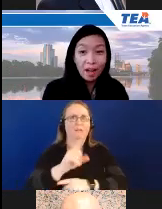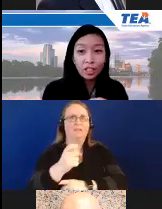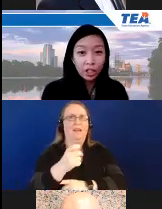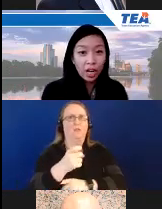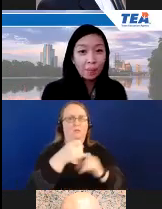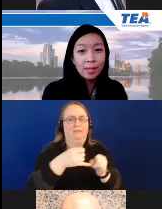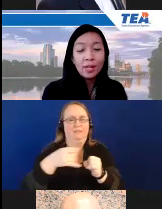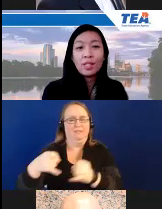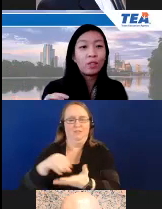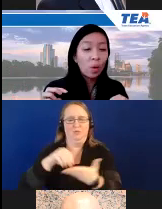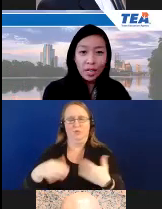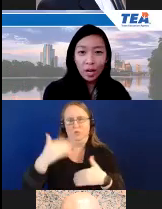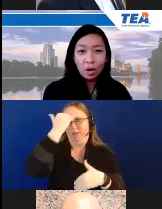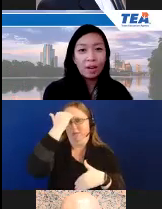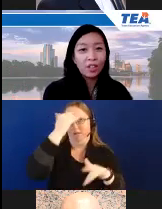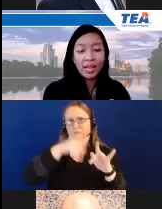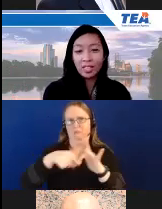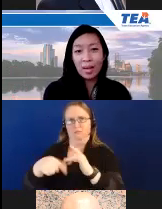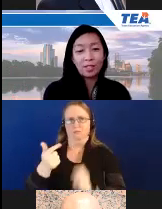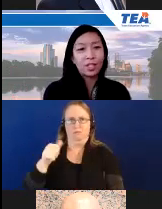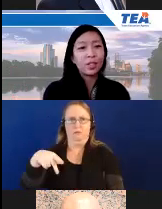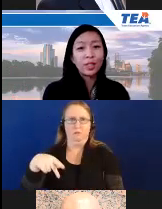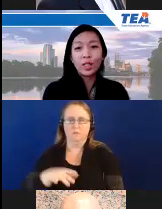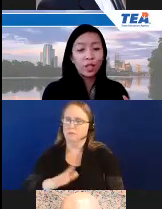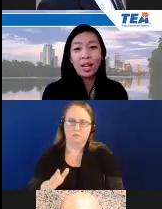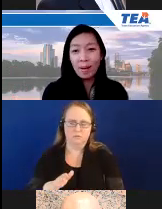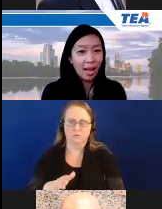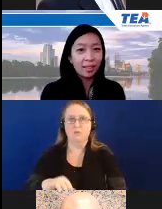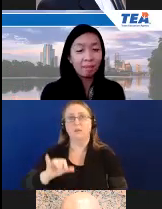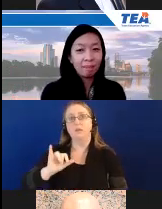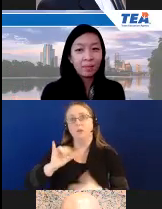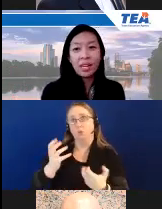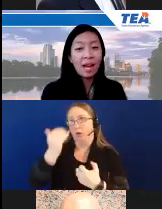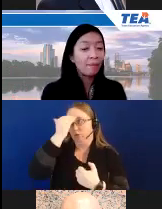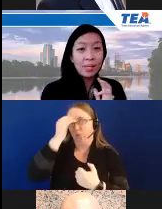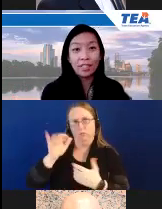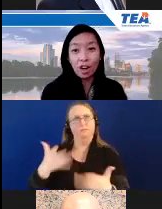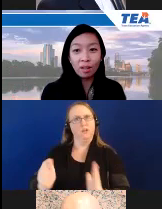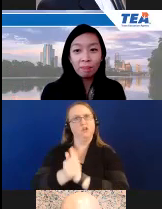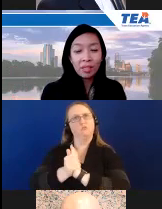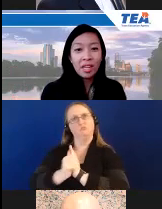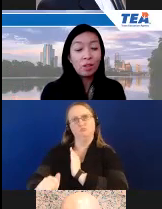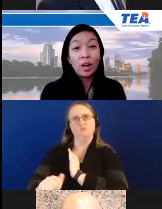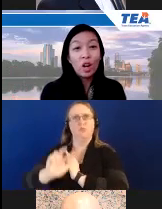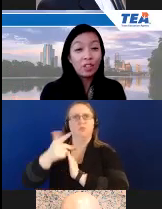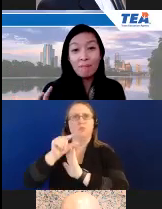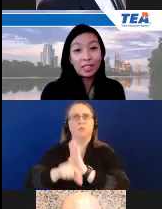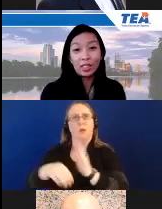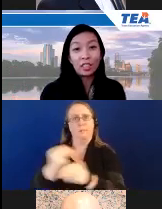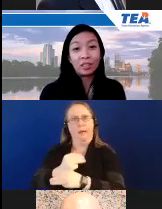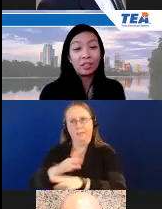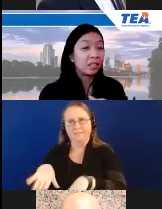student knowledge gaps. So if you want to know if your kid has mastered 3rd grade math, have them take STAAR. If you want to know